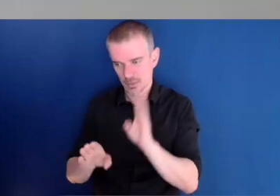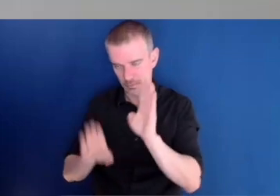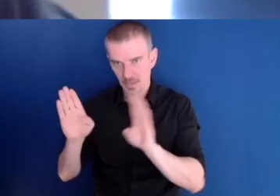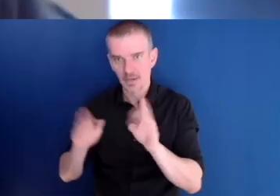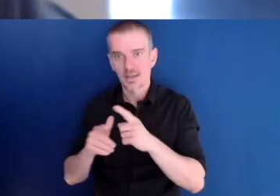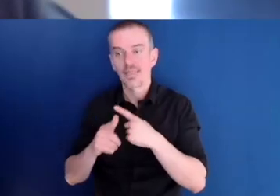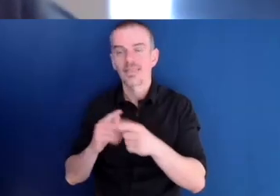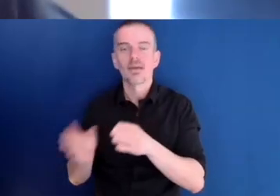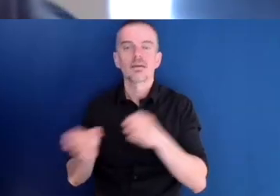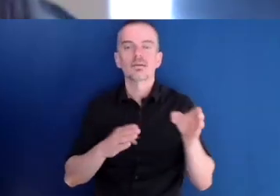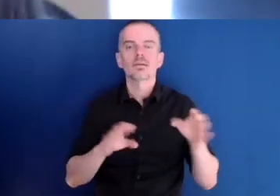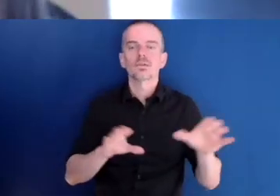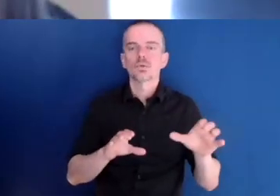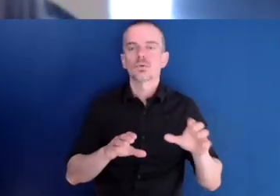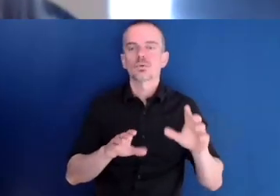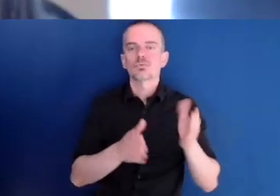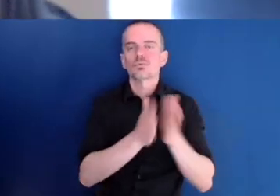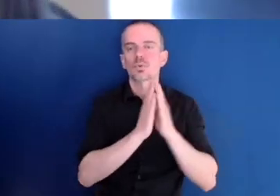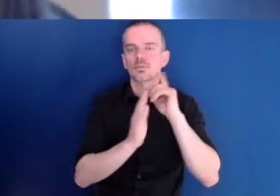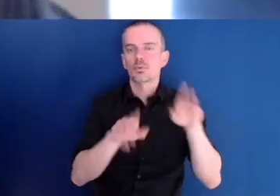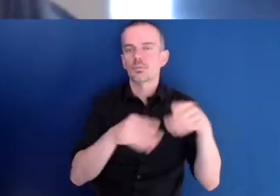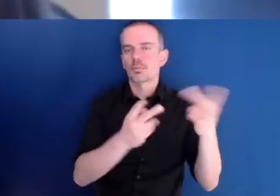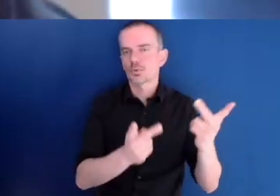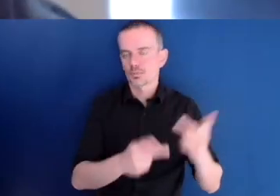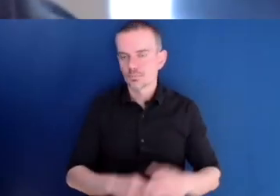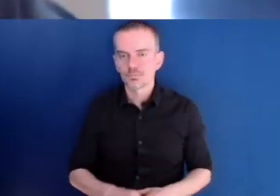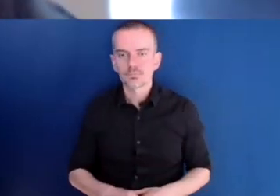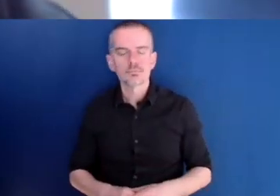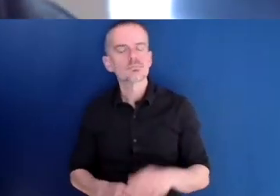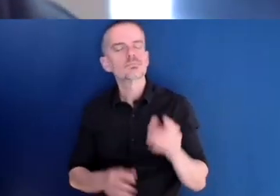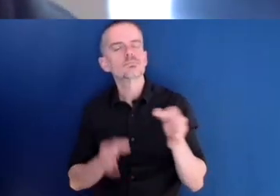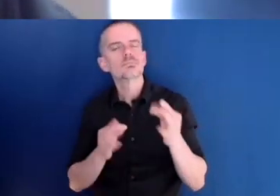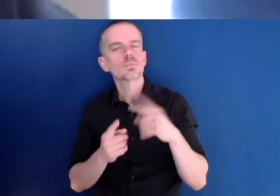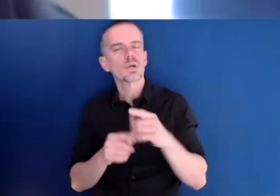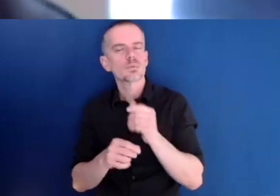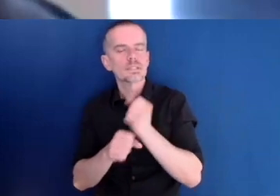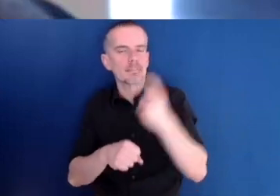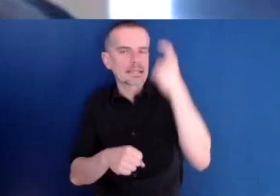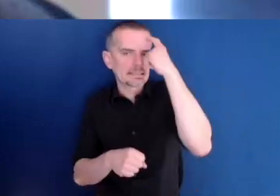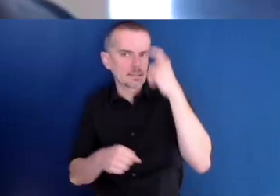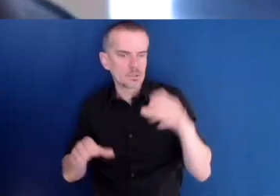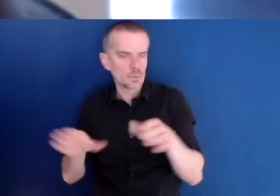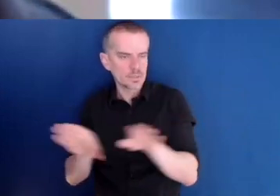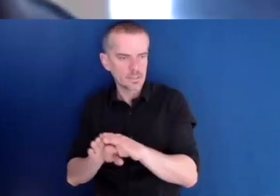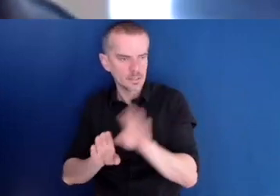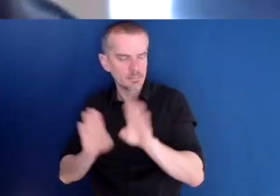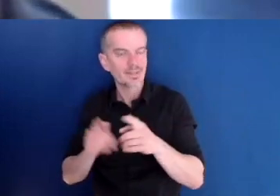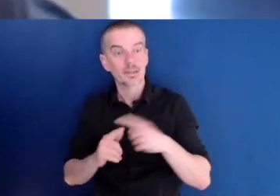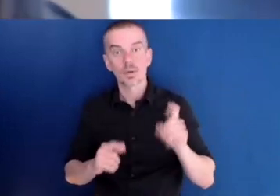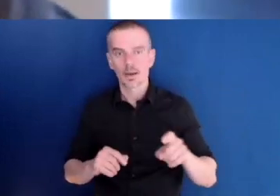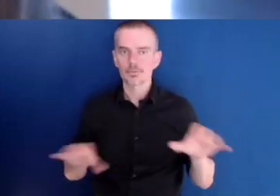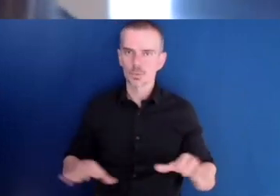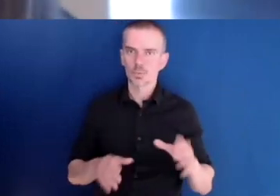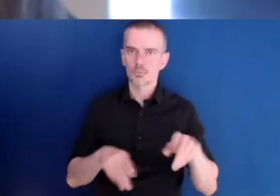And Kyle, could you give an example of when it might not make sense to do a sealed bid and you would then have to do a proposal? Like what